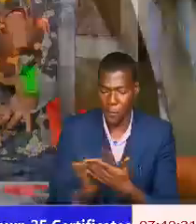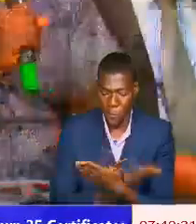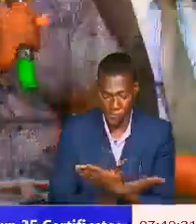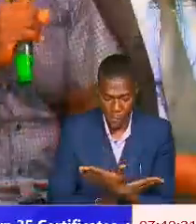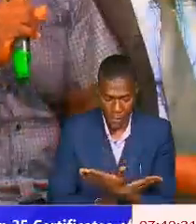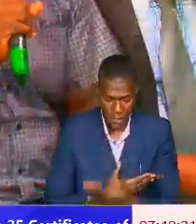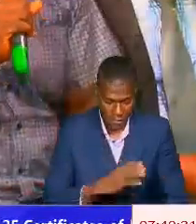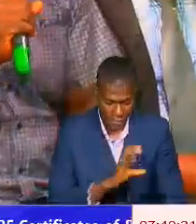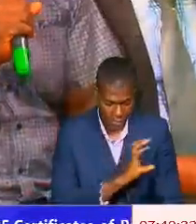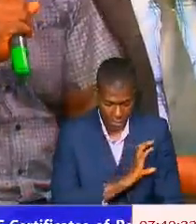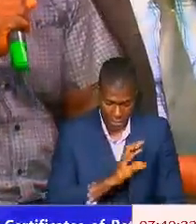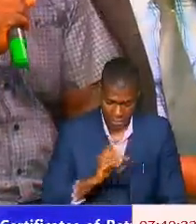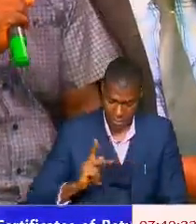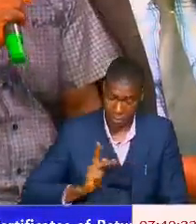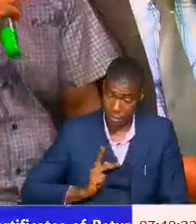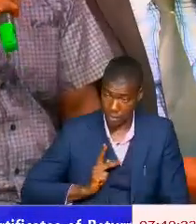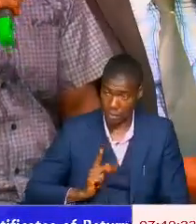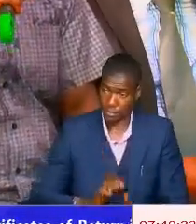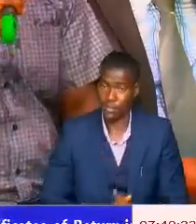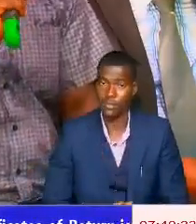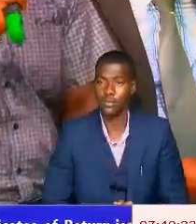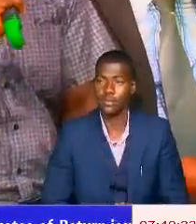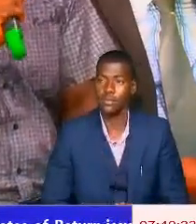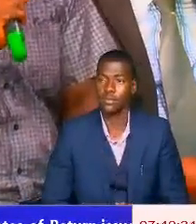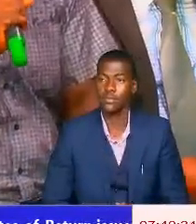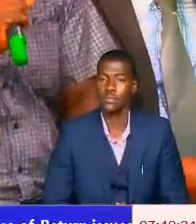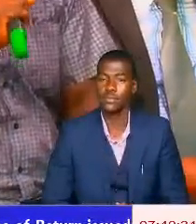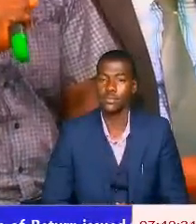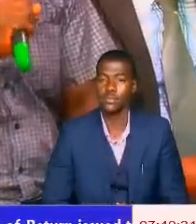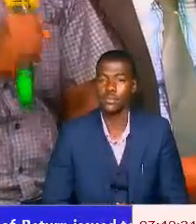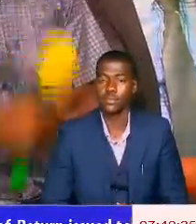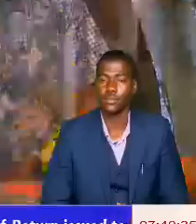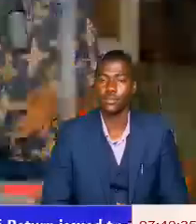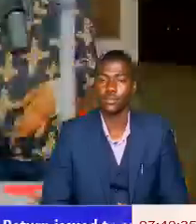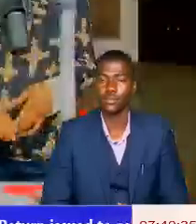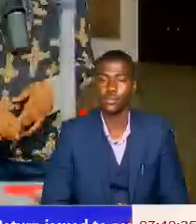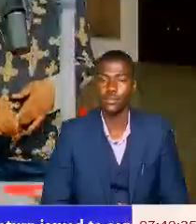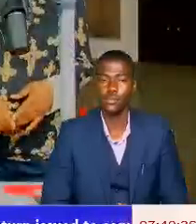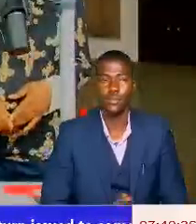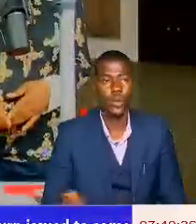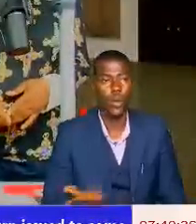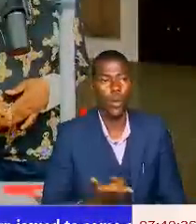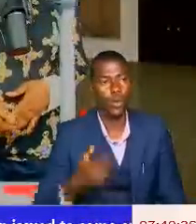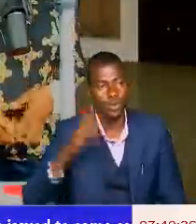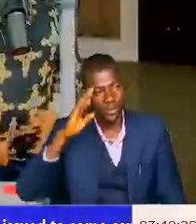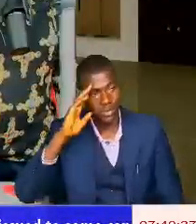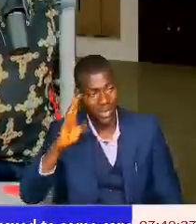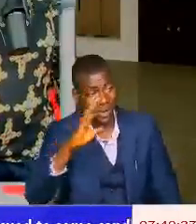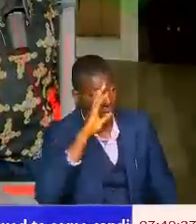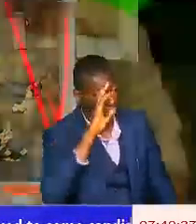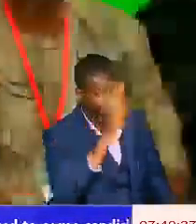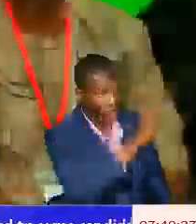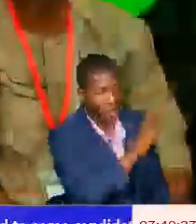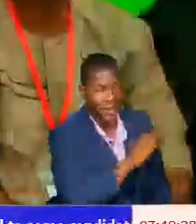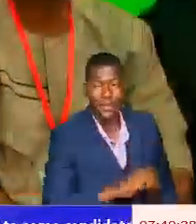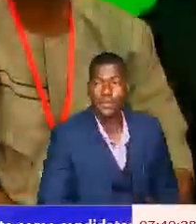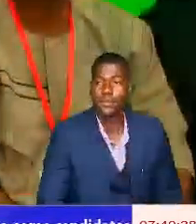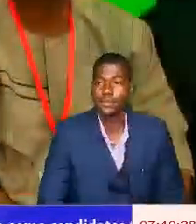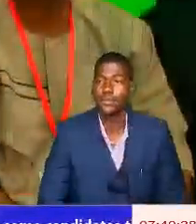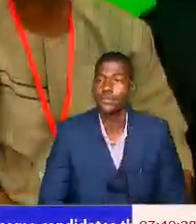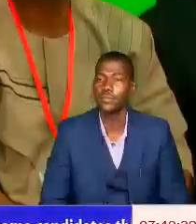Good morning. Complete package. Hembe lembe.